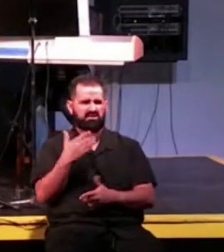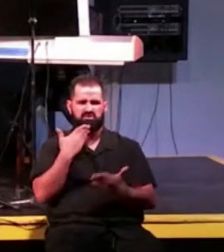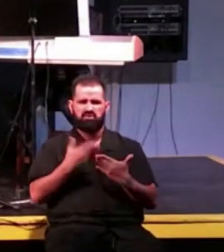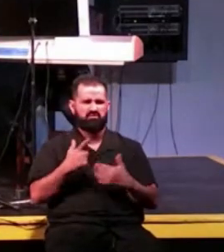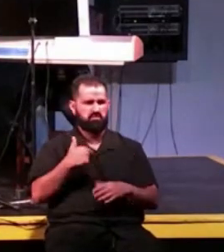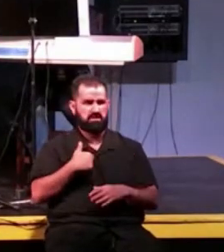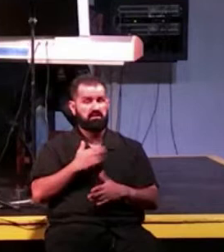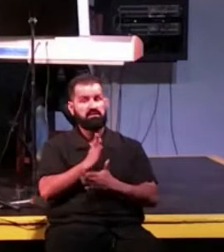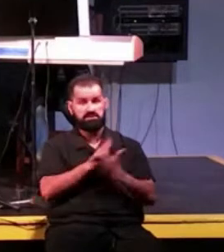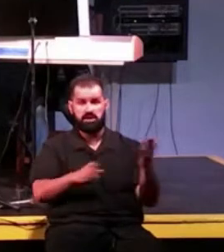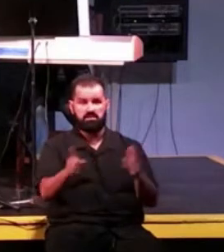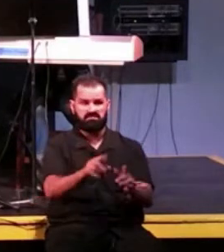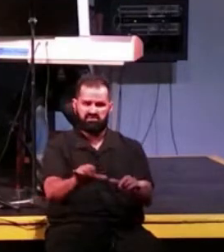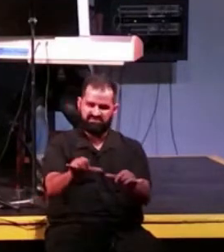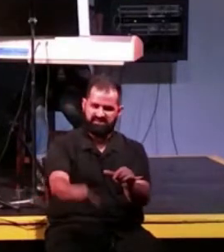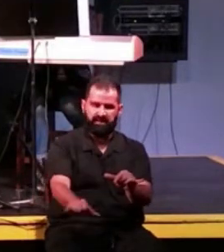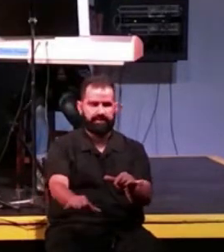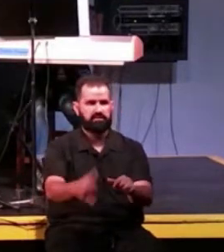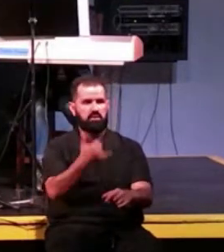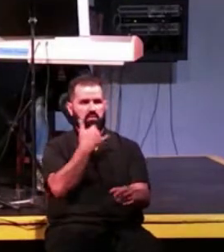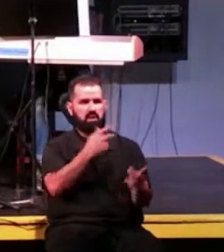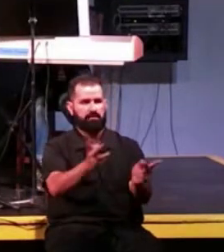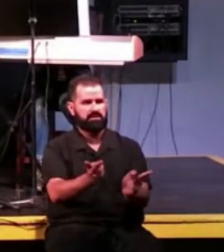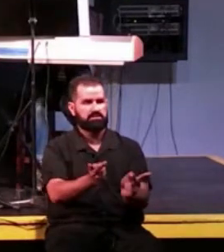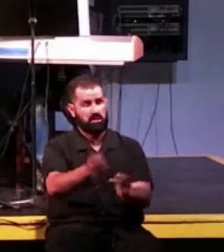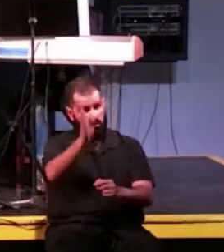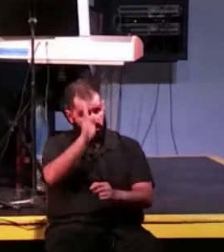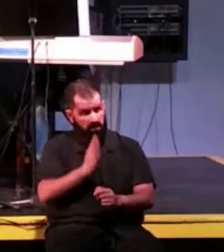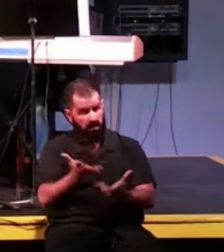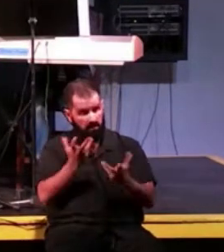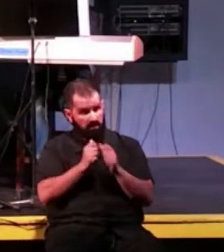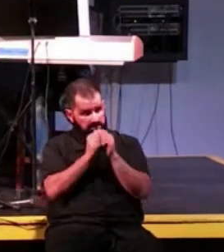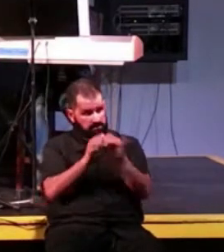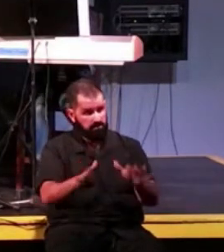settled. When God wants to do more.